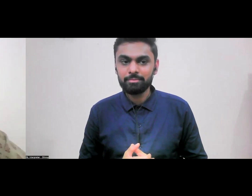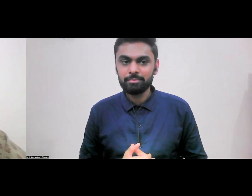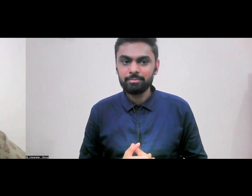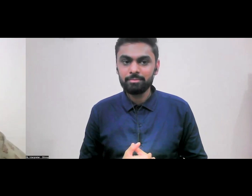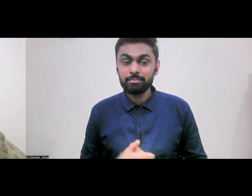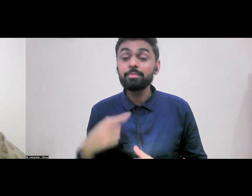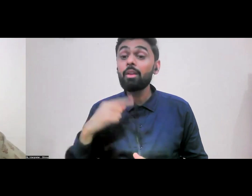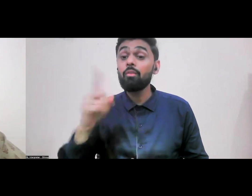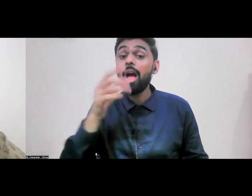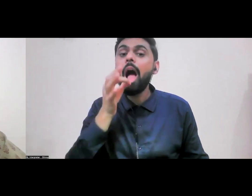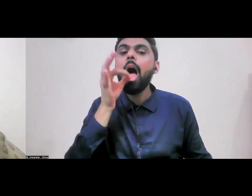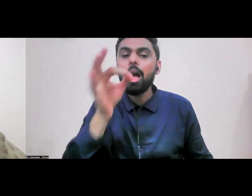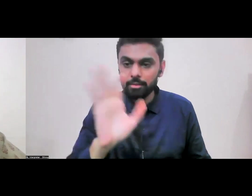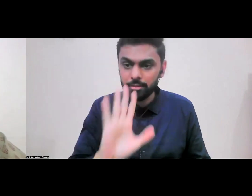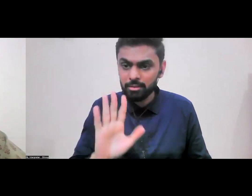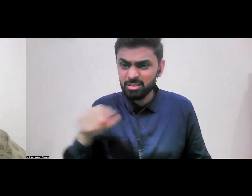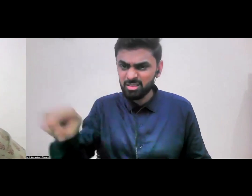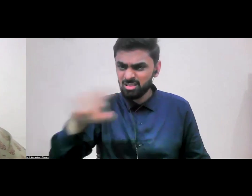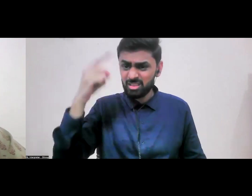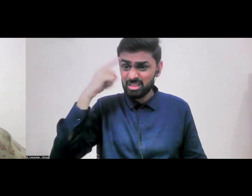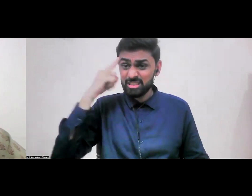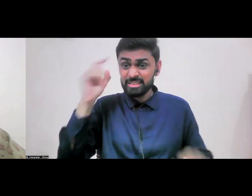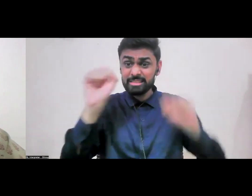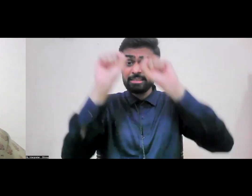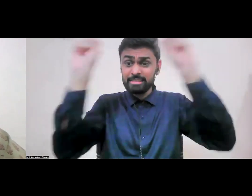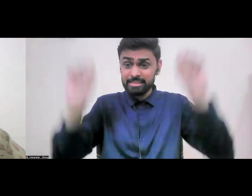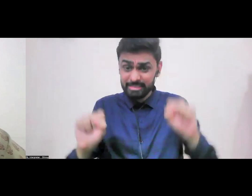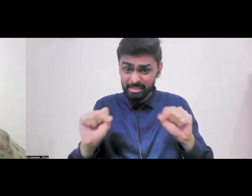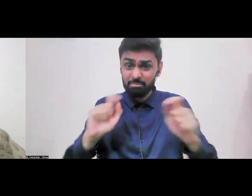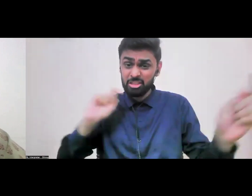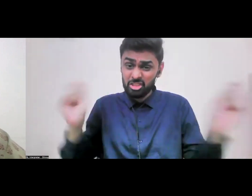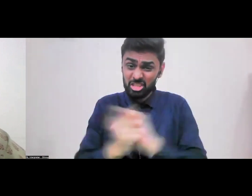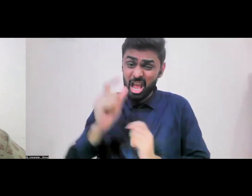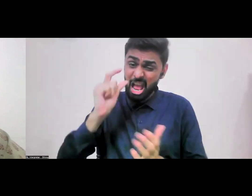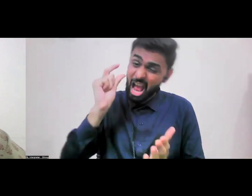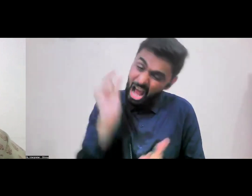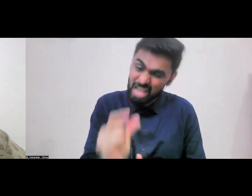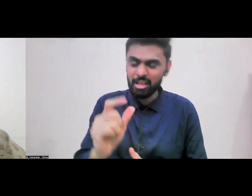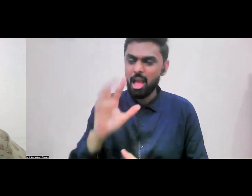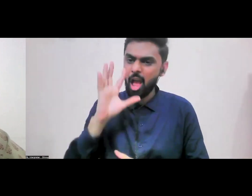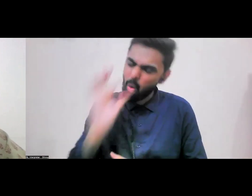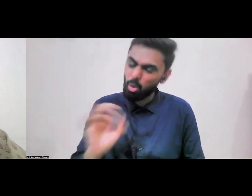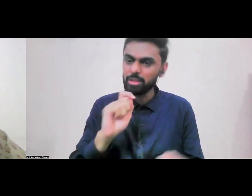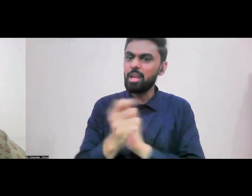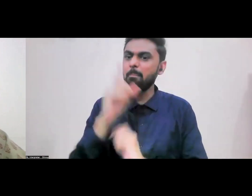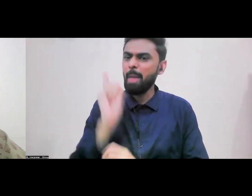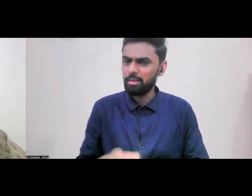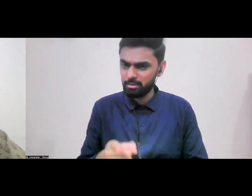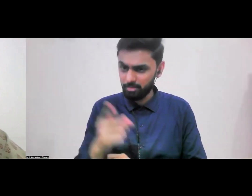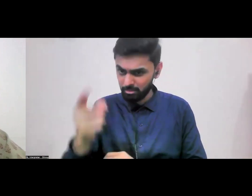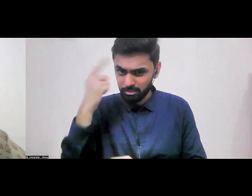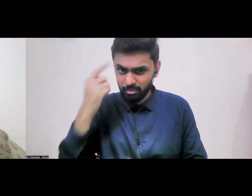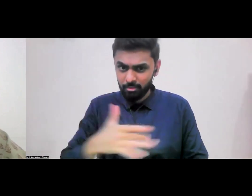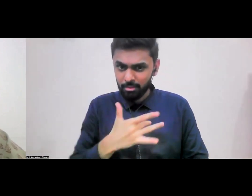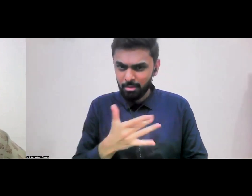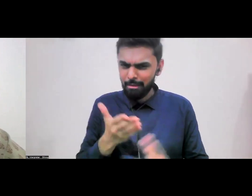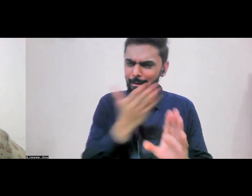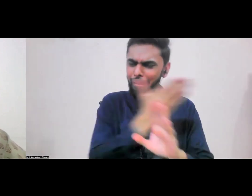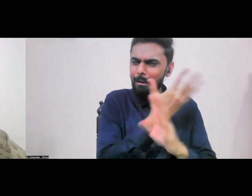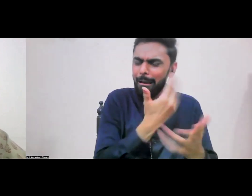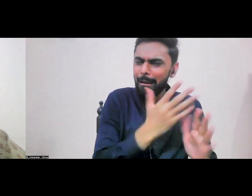First of all, we want to ask you, is there an urgent need for systems change? Do we feel that? Didn't we already have this? I